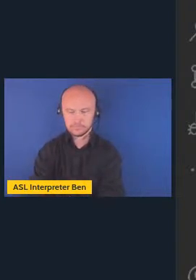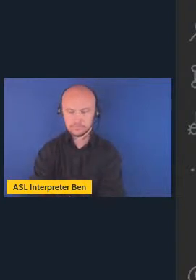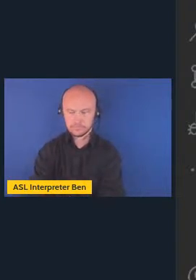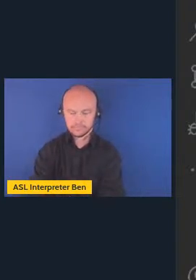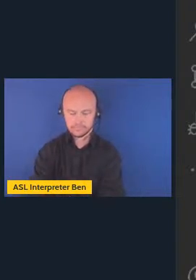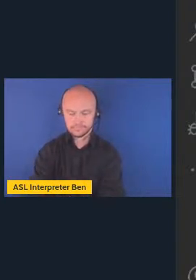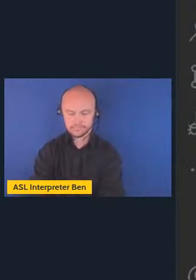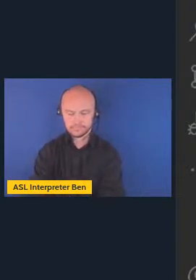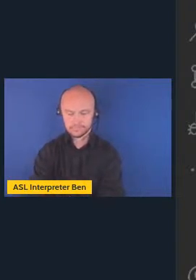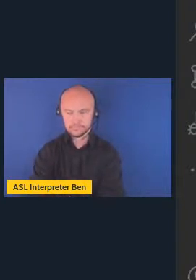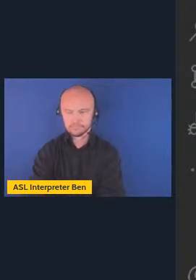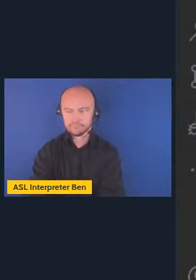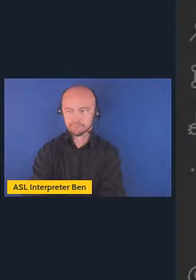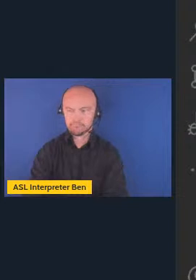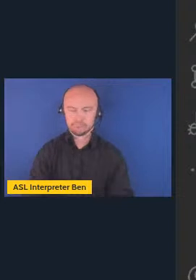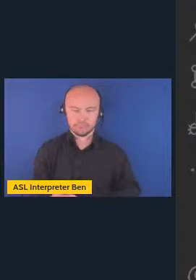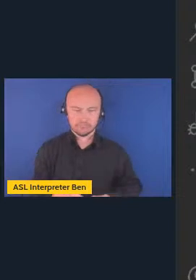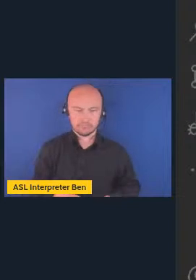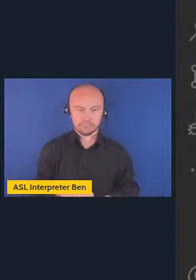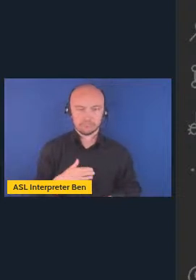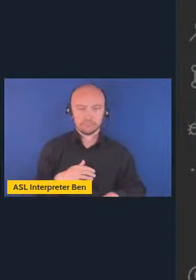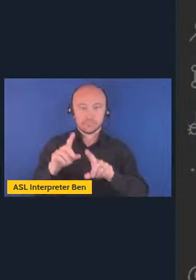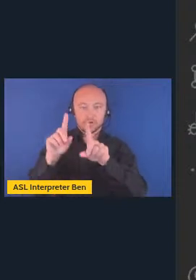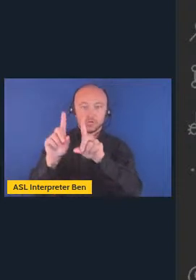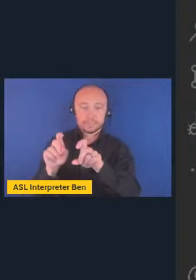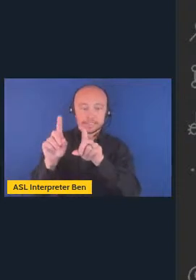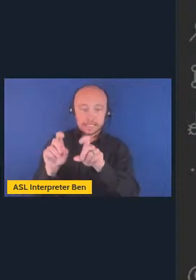let's do a test.